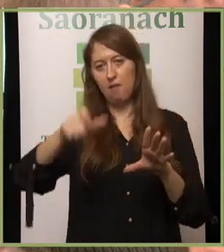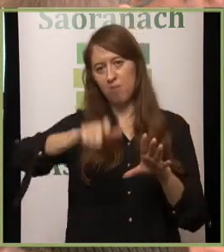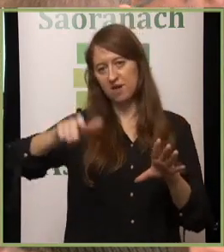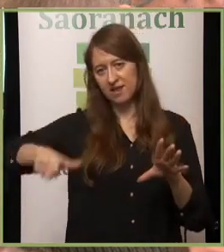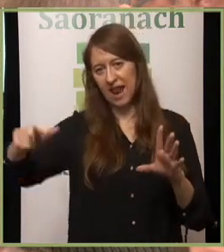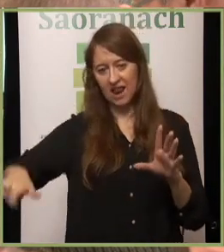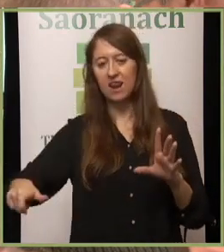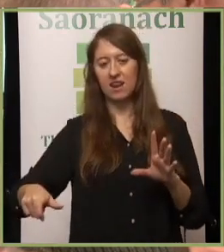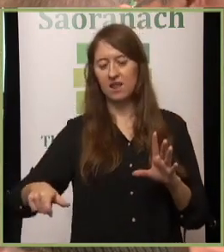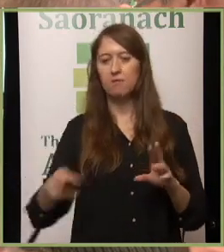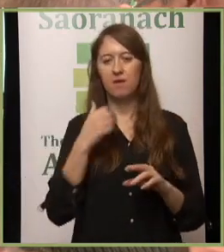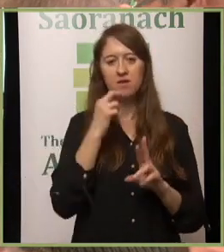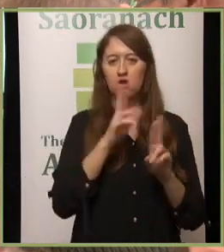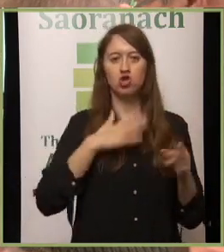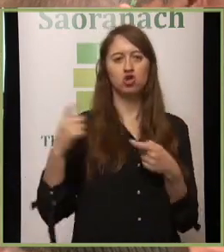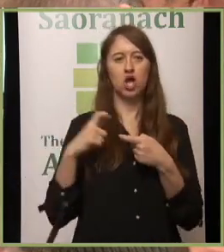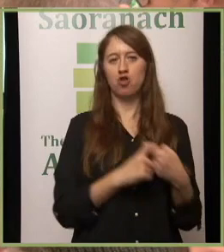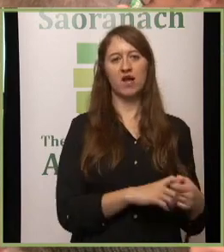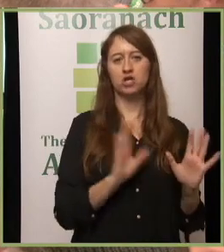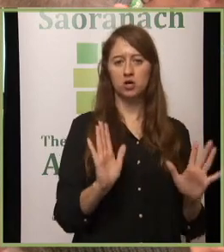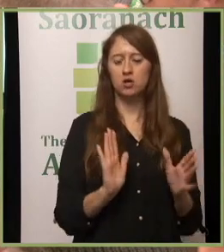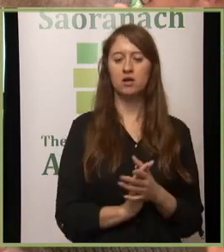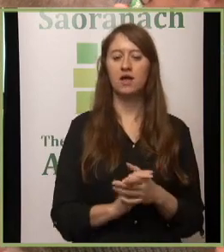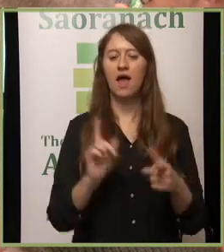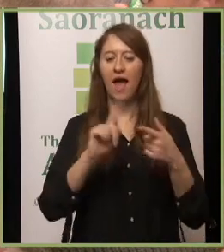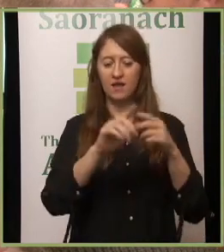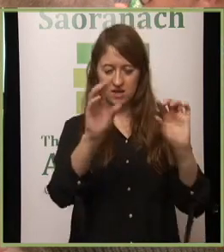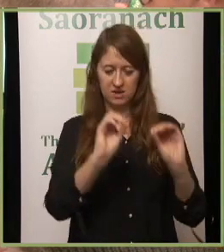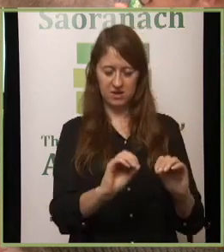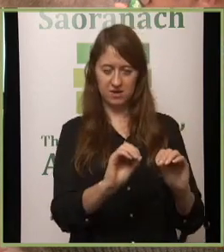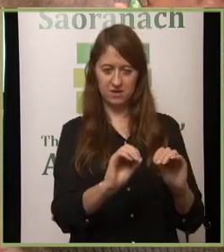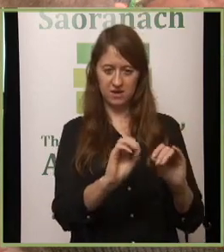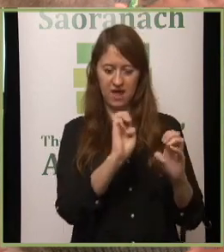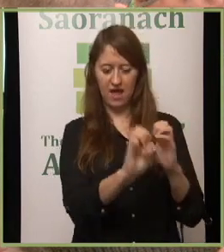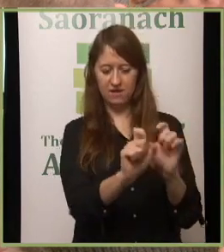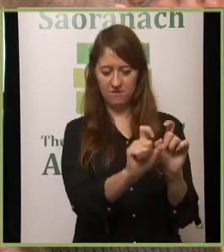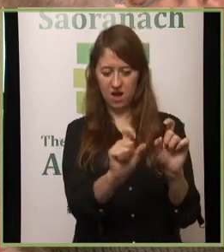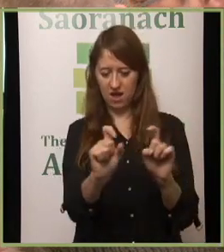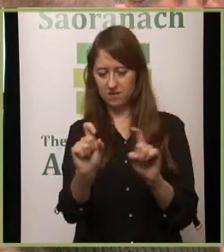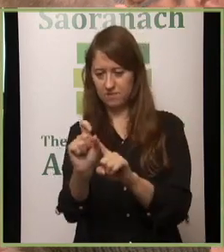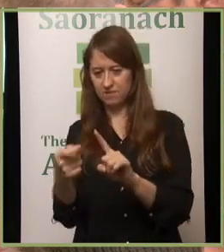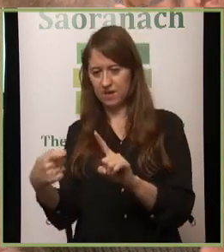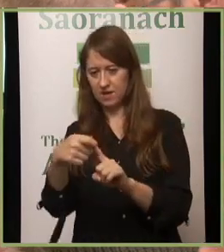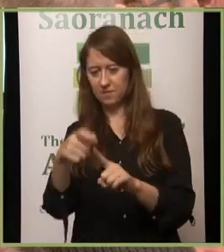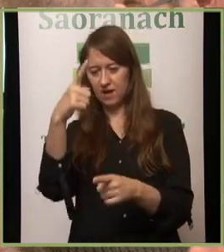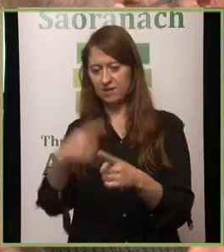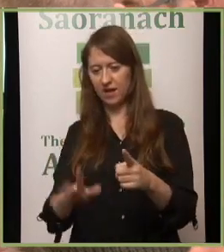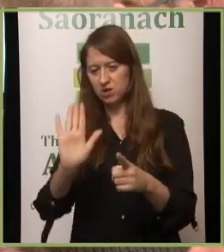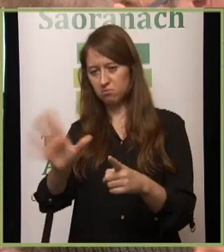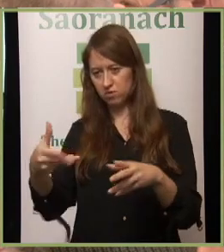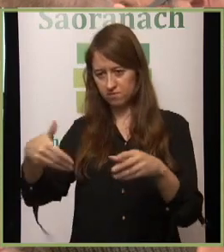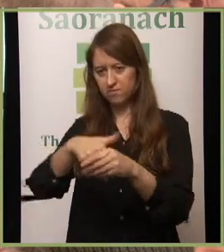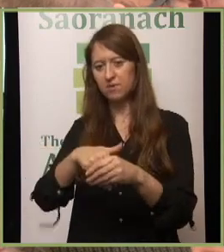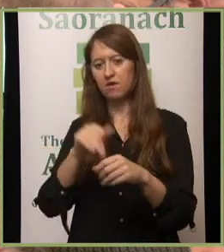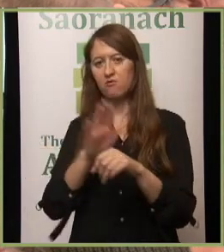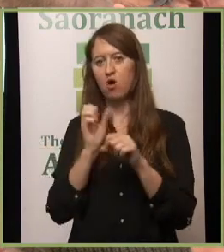hedgerows. And we also suggest at the end of the line to add in sanctions must be in place for all hedge cutters